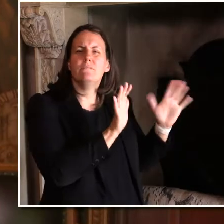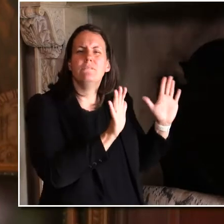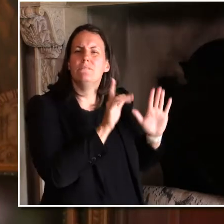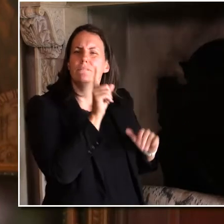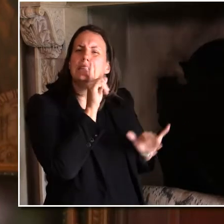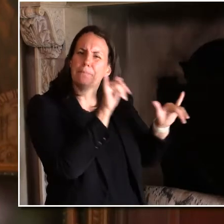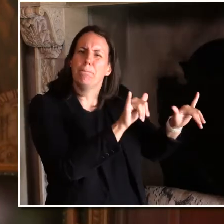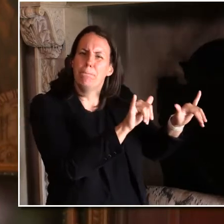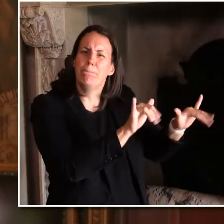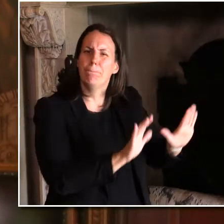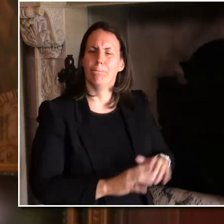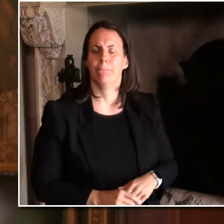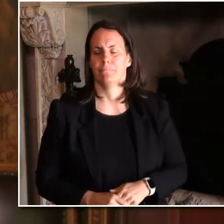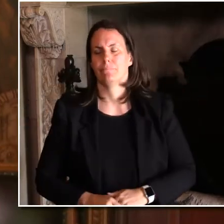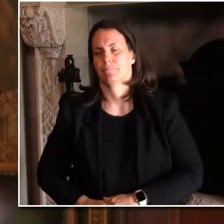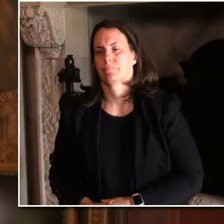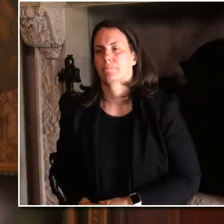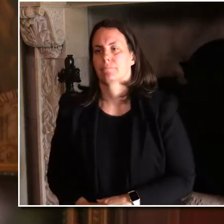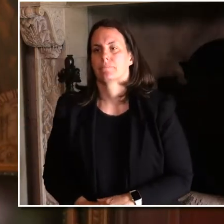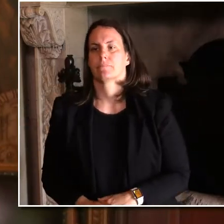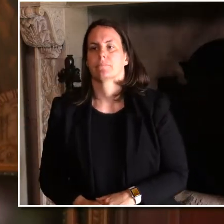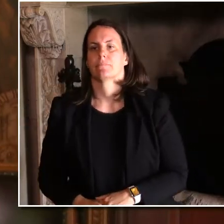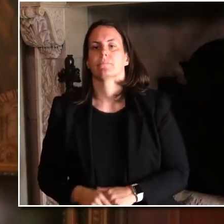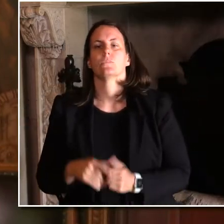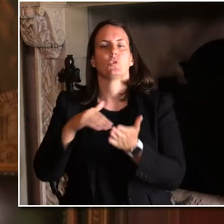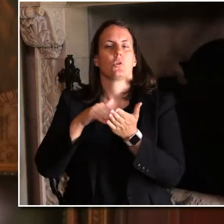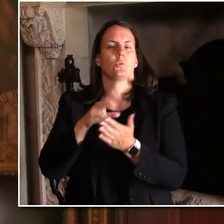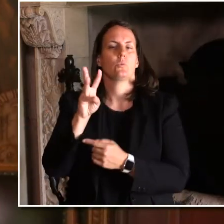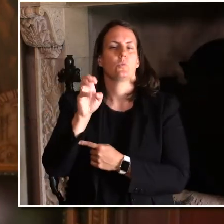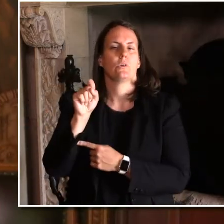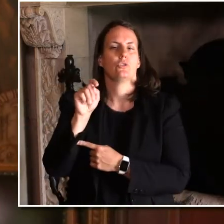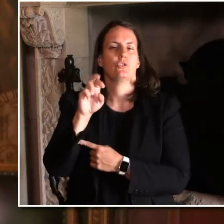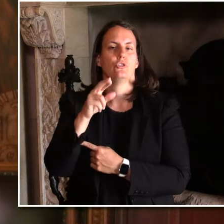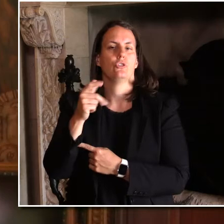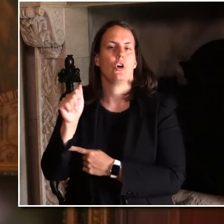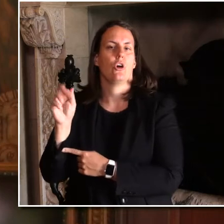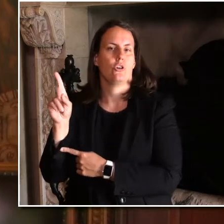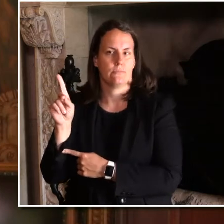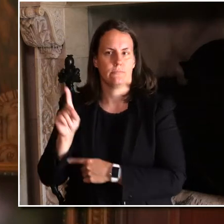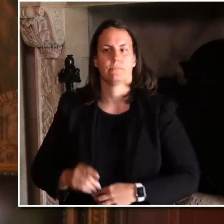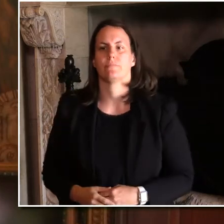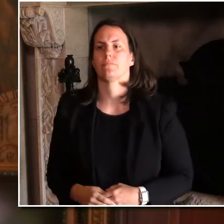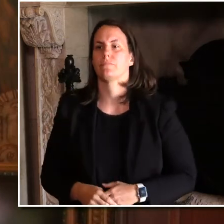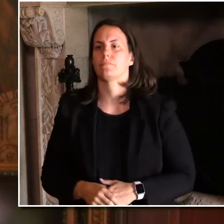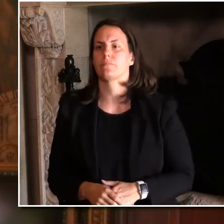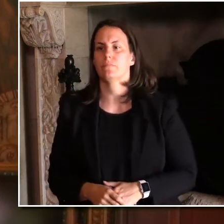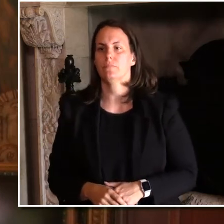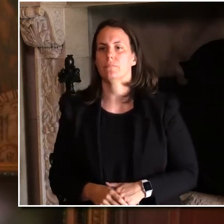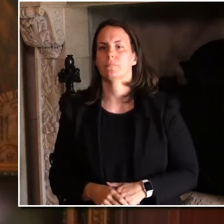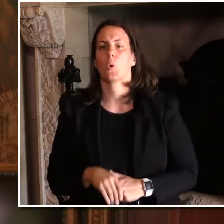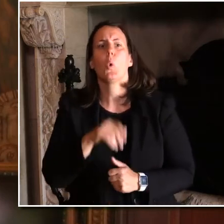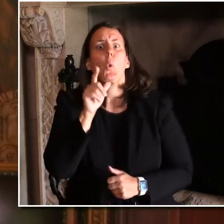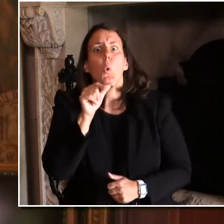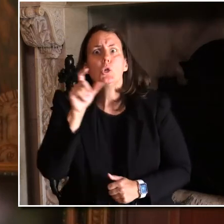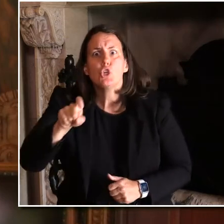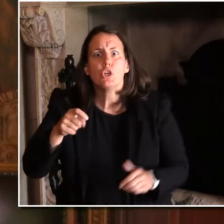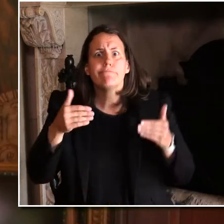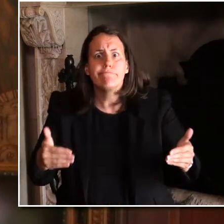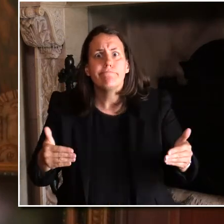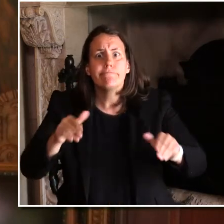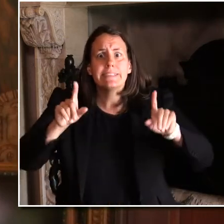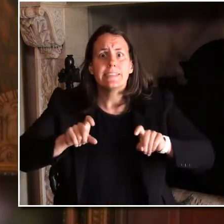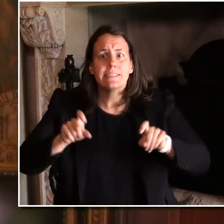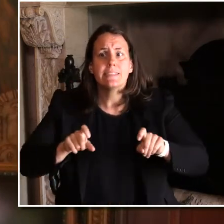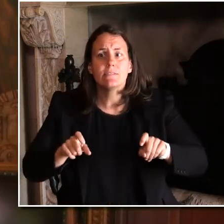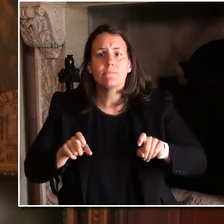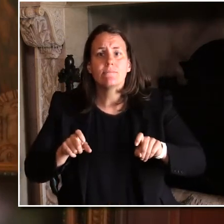That I'd add that our recommendation about who should get tested hasn't changed fundamentally, but I think we're more comfortable